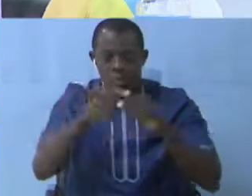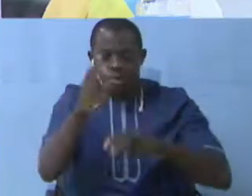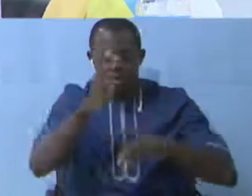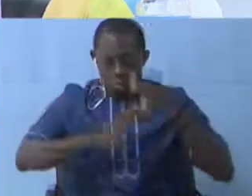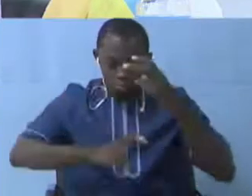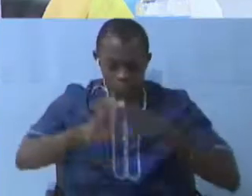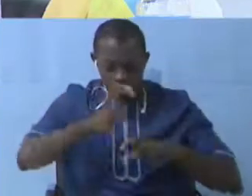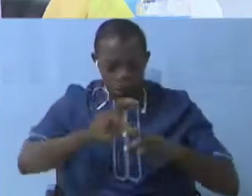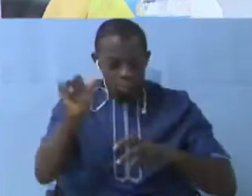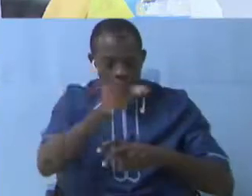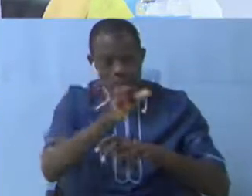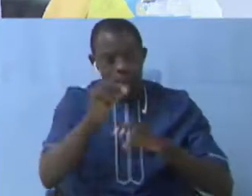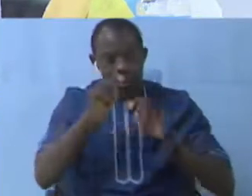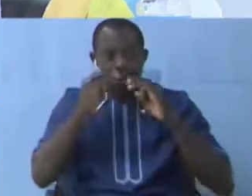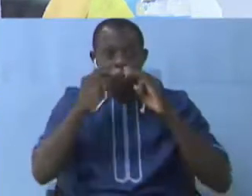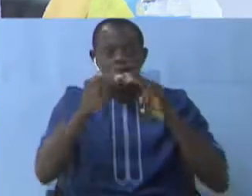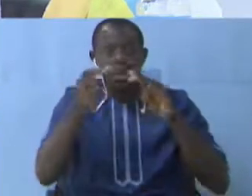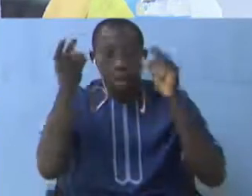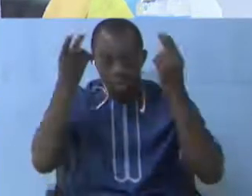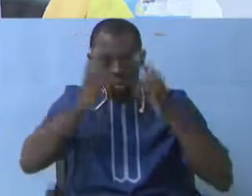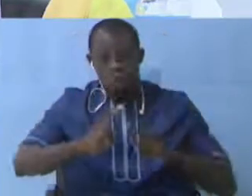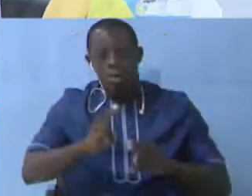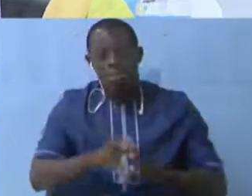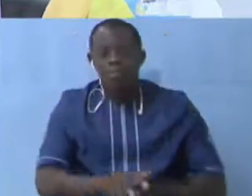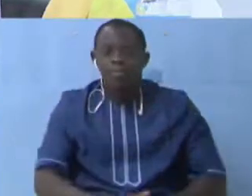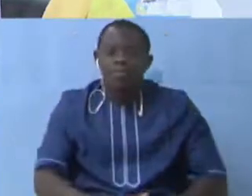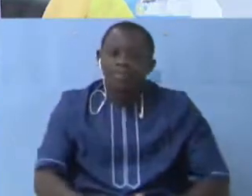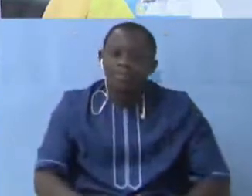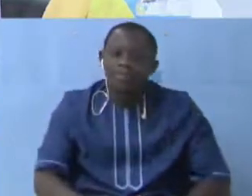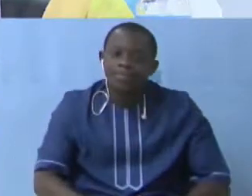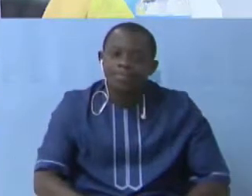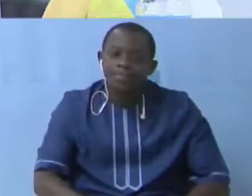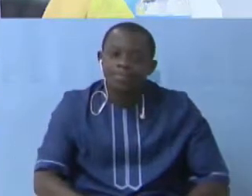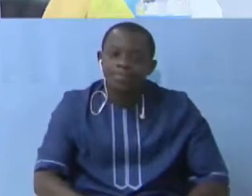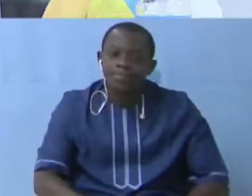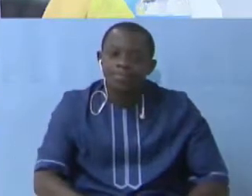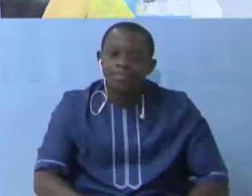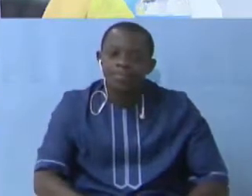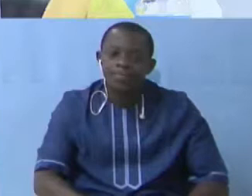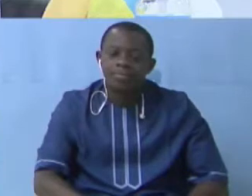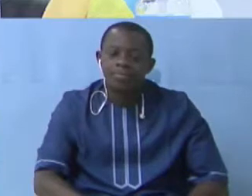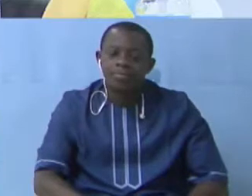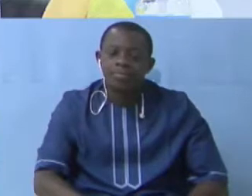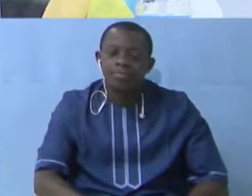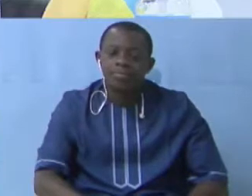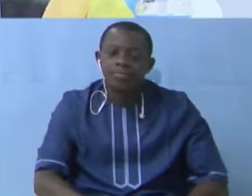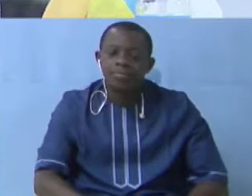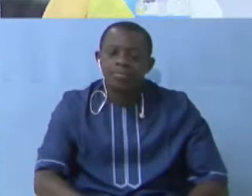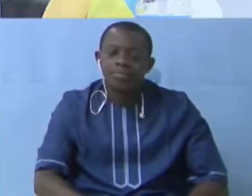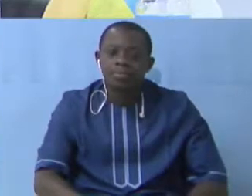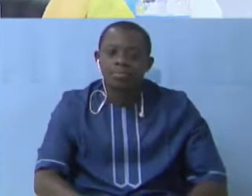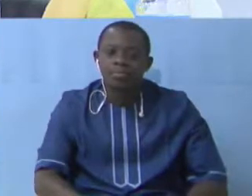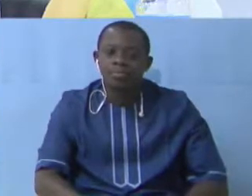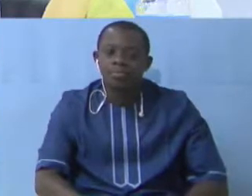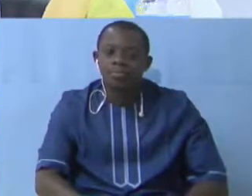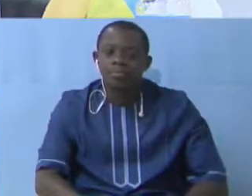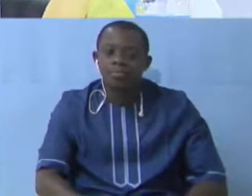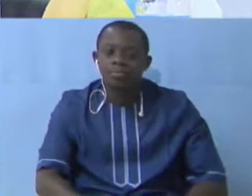some of the media laws. And I think at that time,